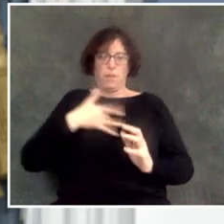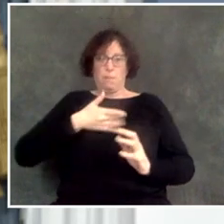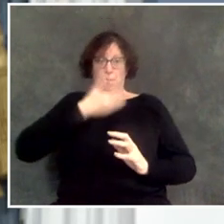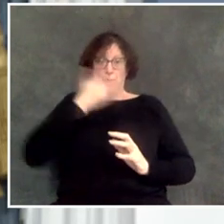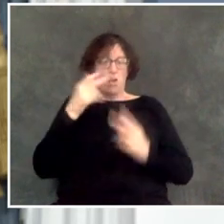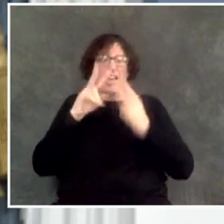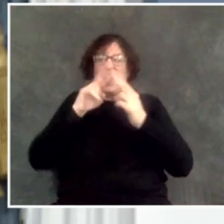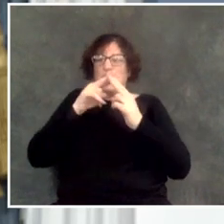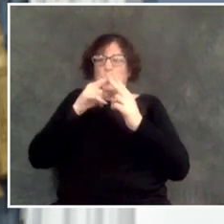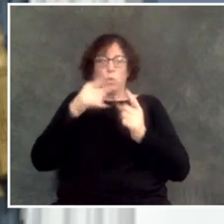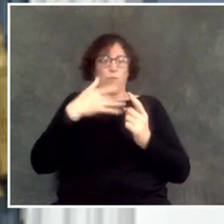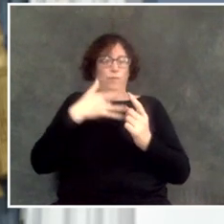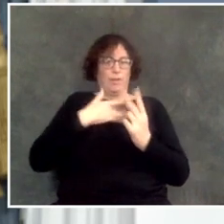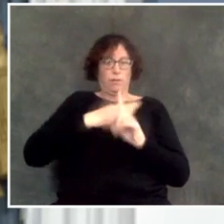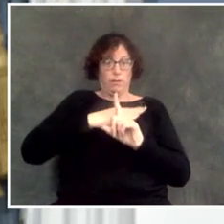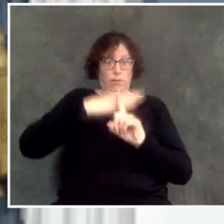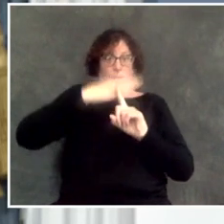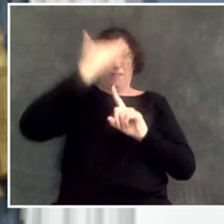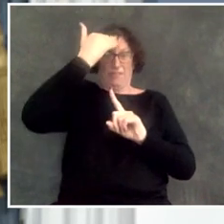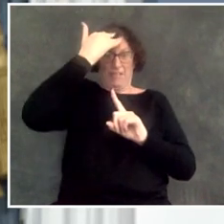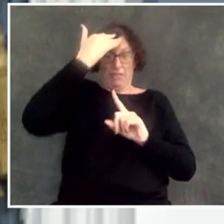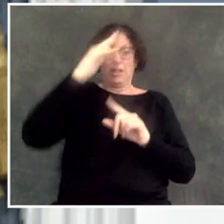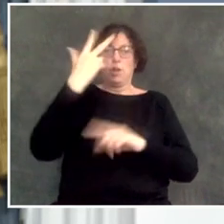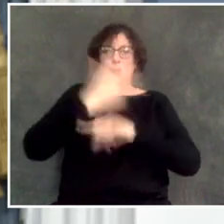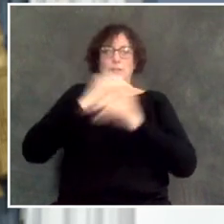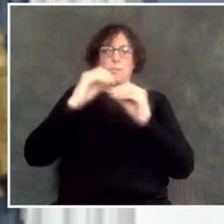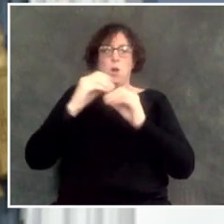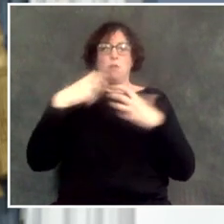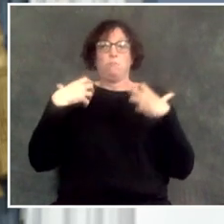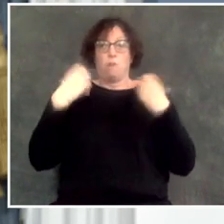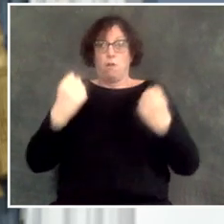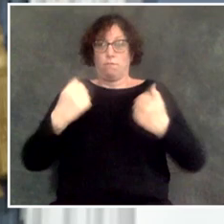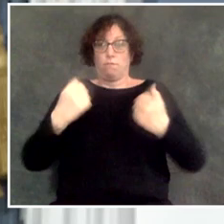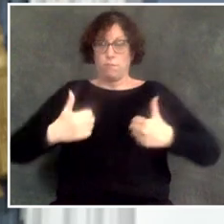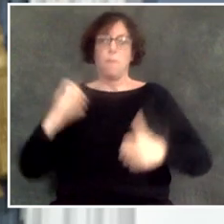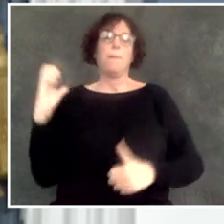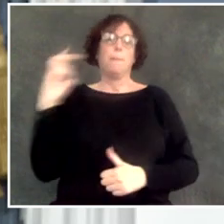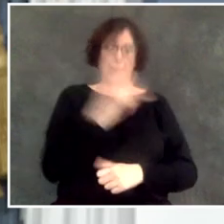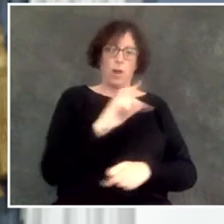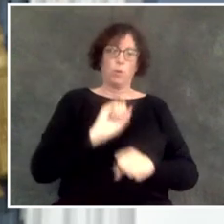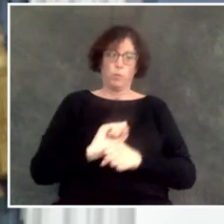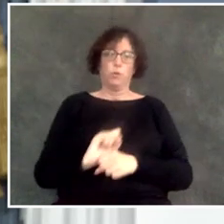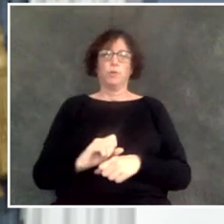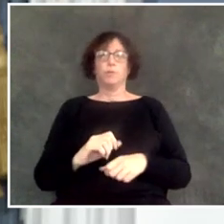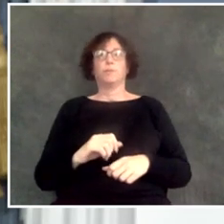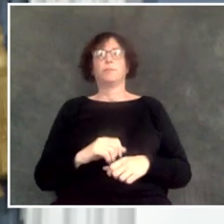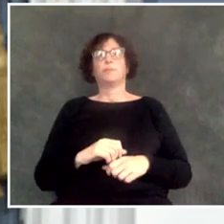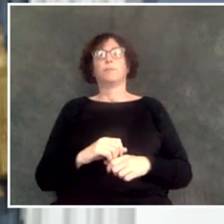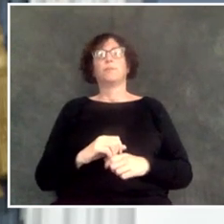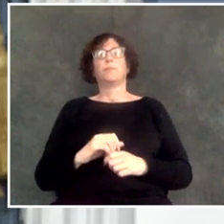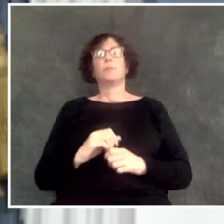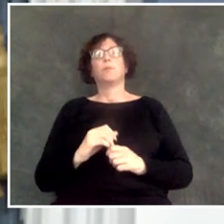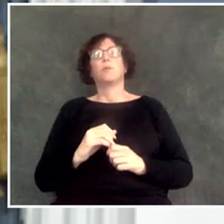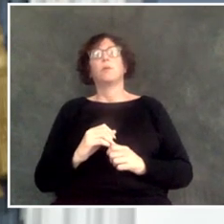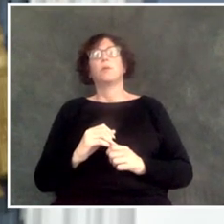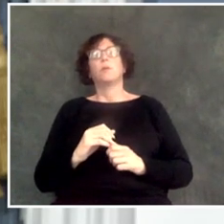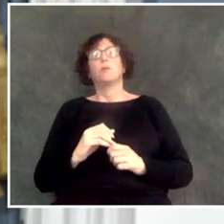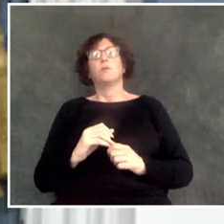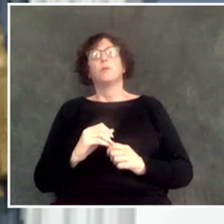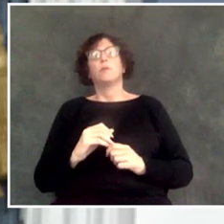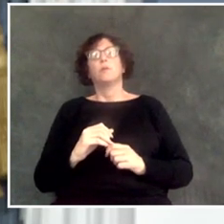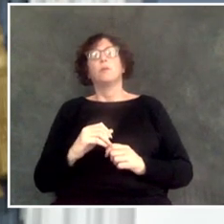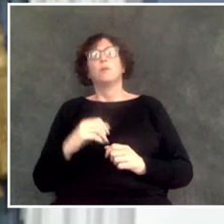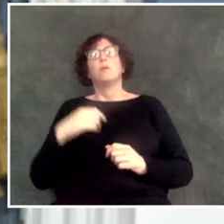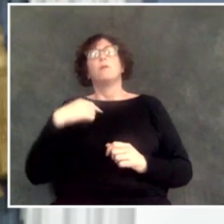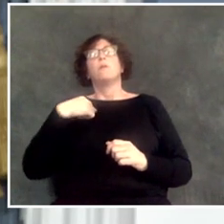directions on sheltering at home, that would mean going about their normal lives. So there is no